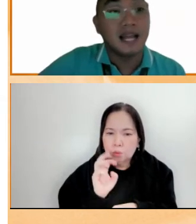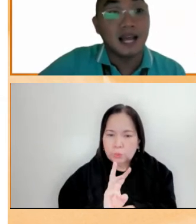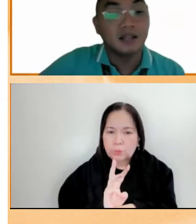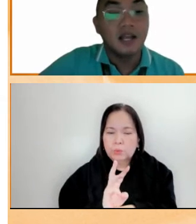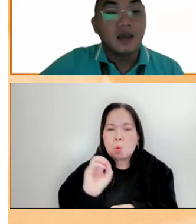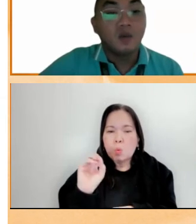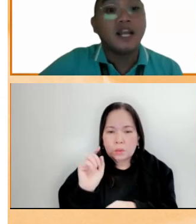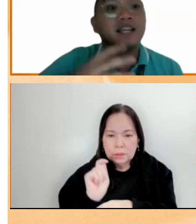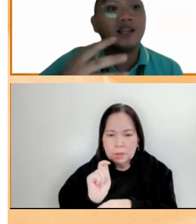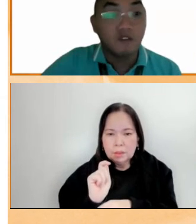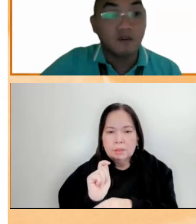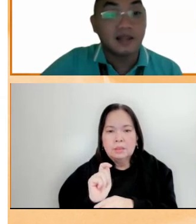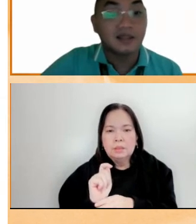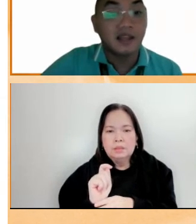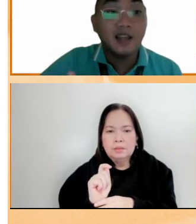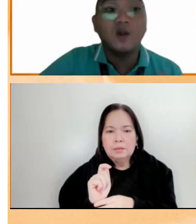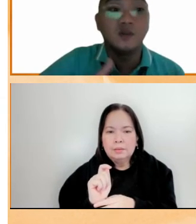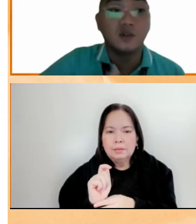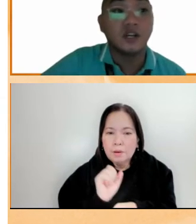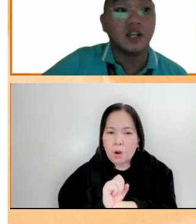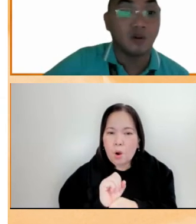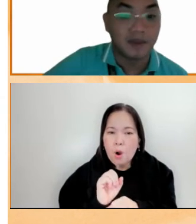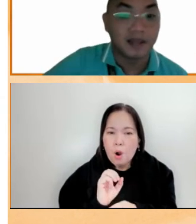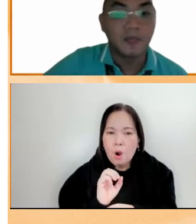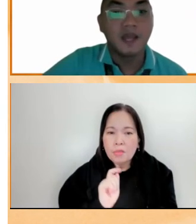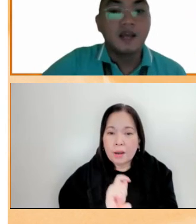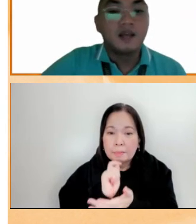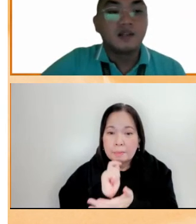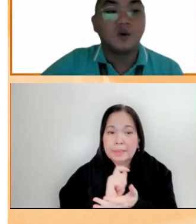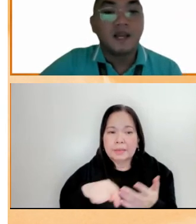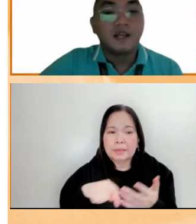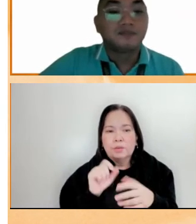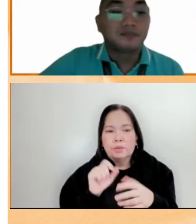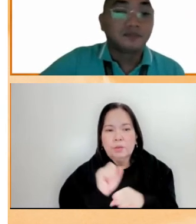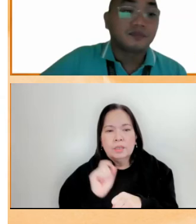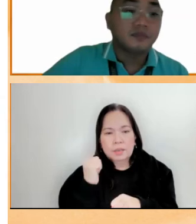mental health, working in the government, and also the non-government. So